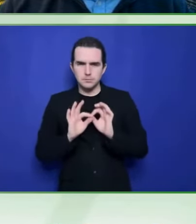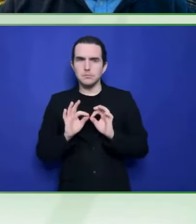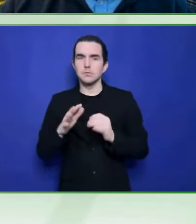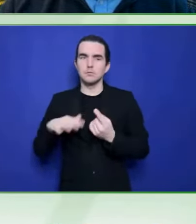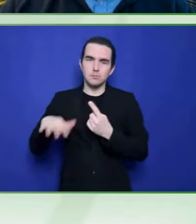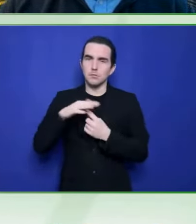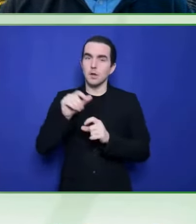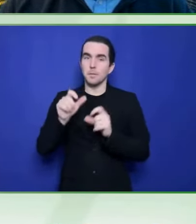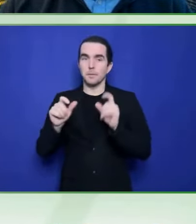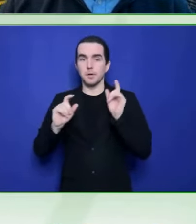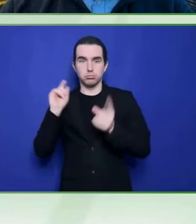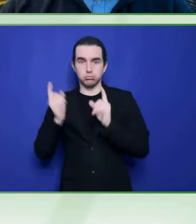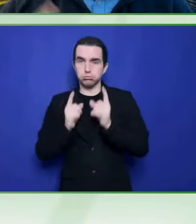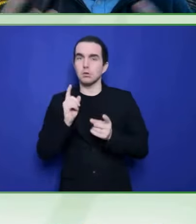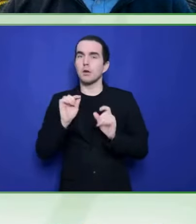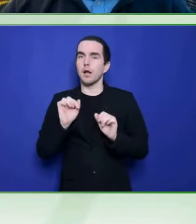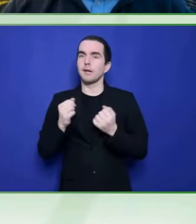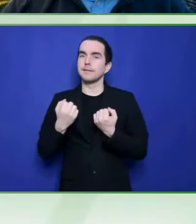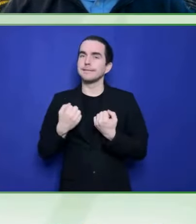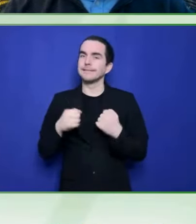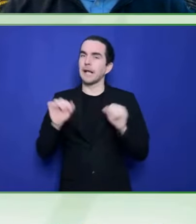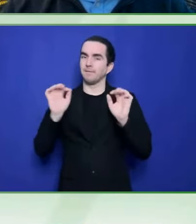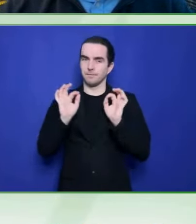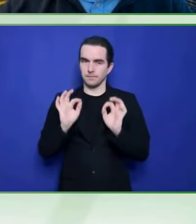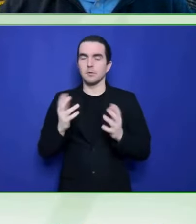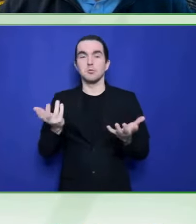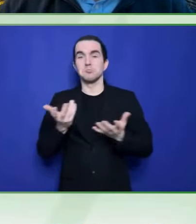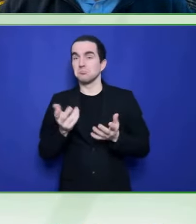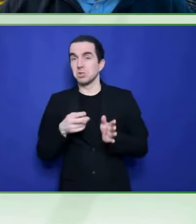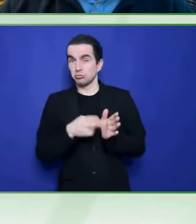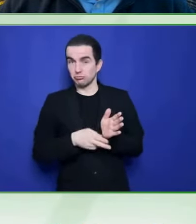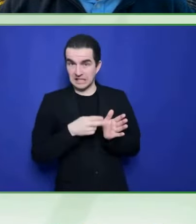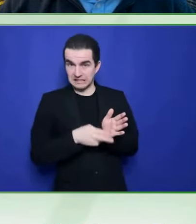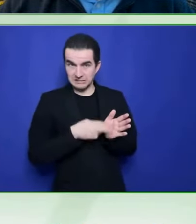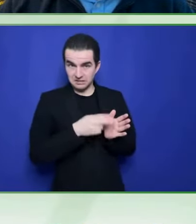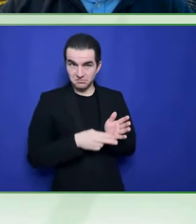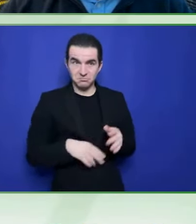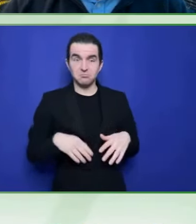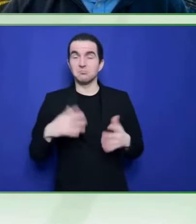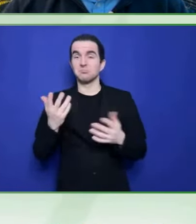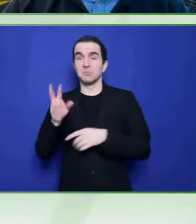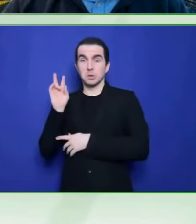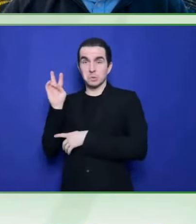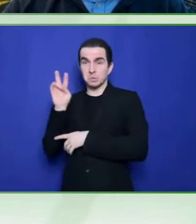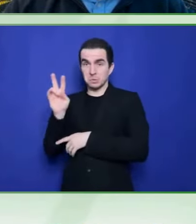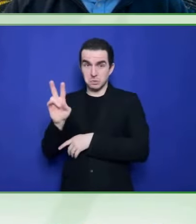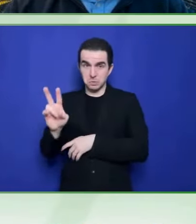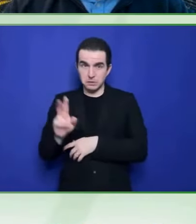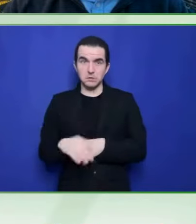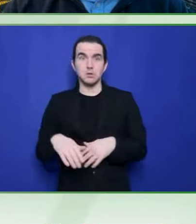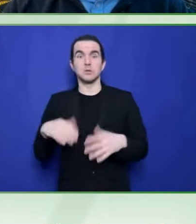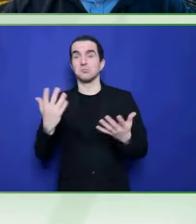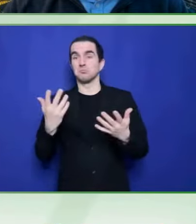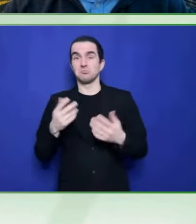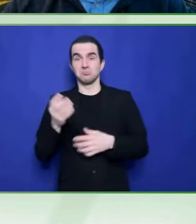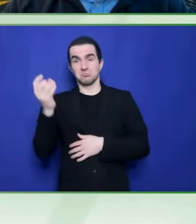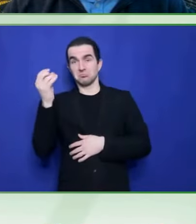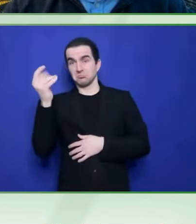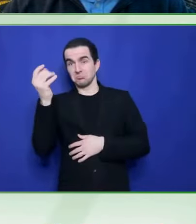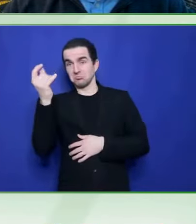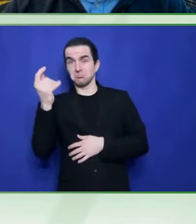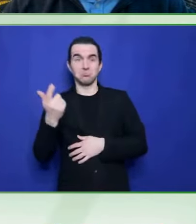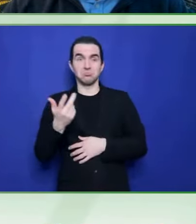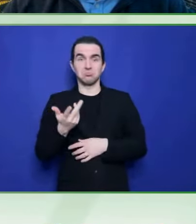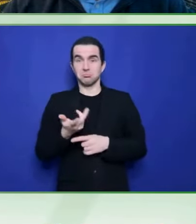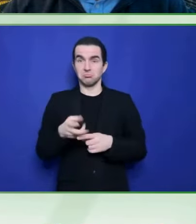the stations and the airports that need to be easily navigable. But for public transit organisations, changing the